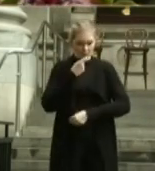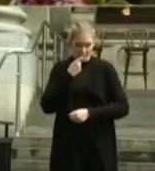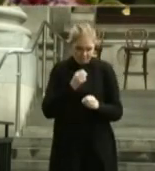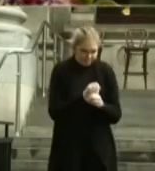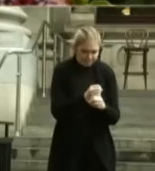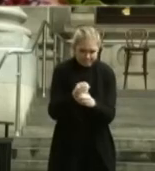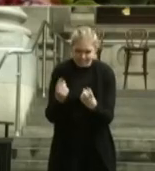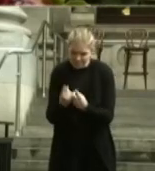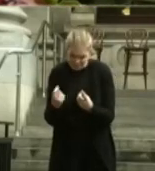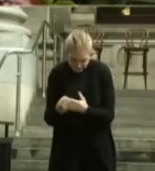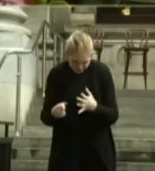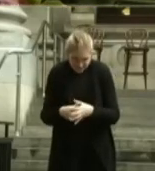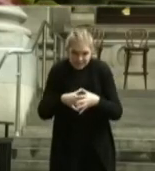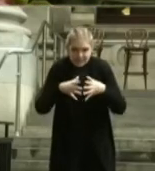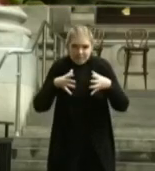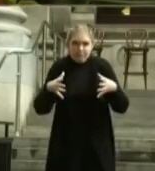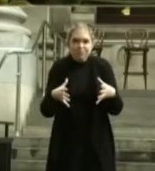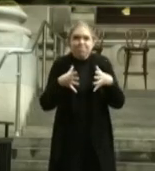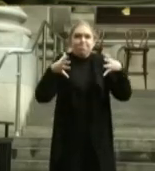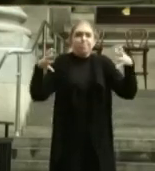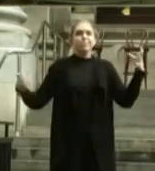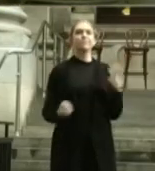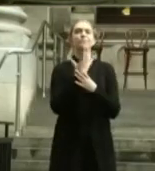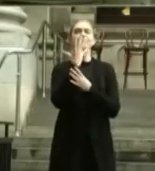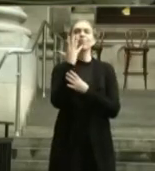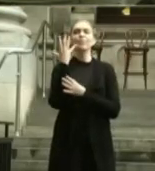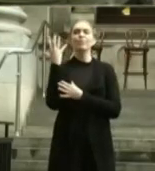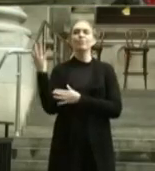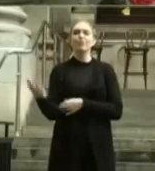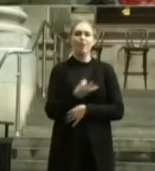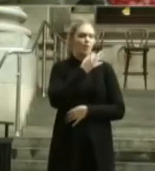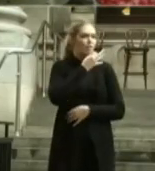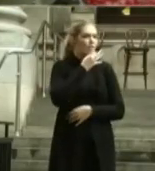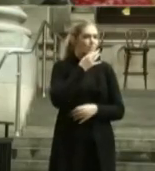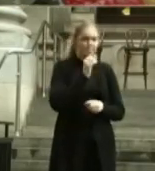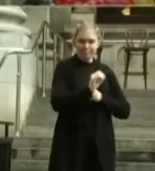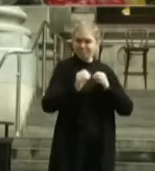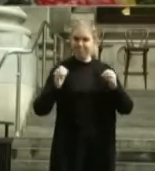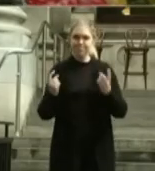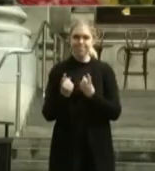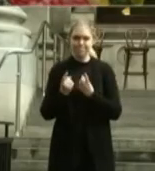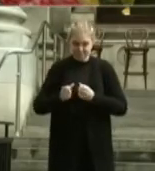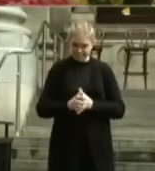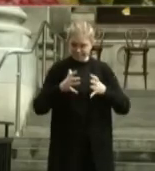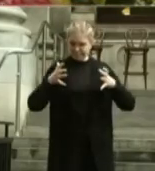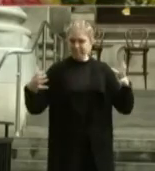grow. From little things, big things grow.